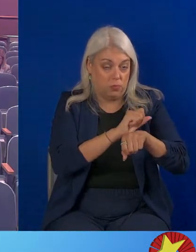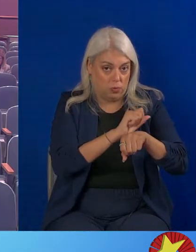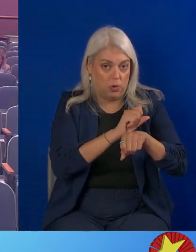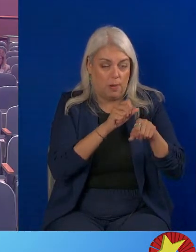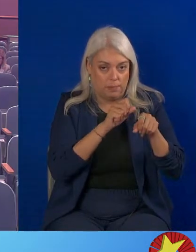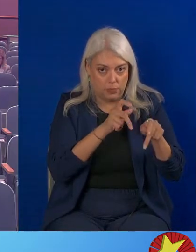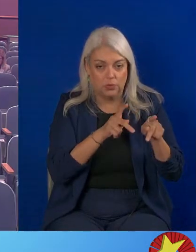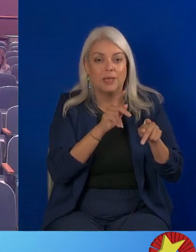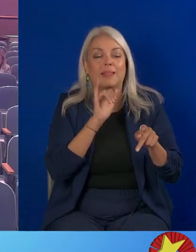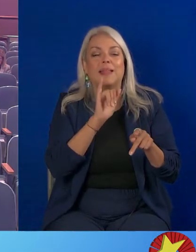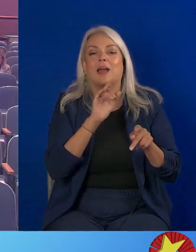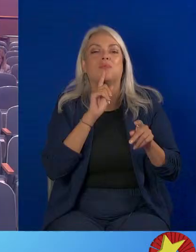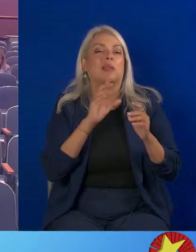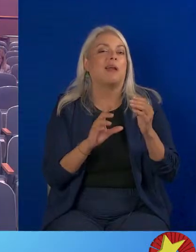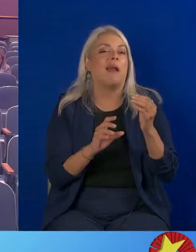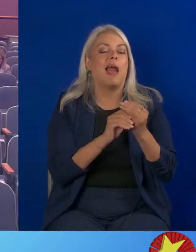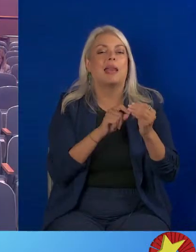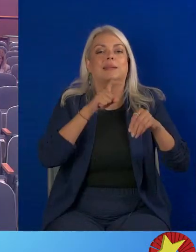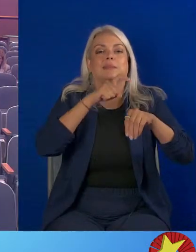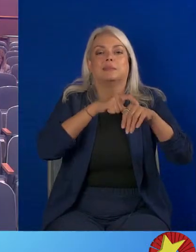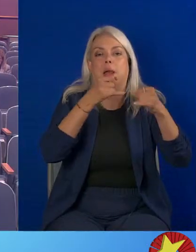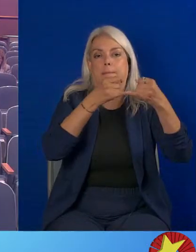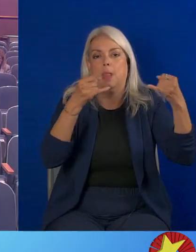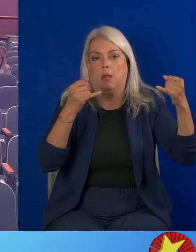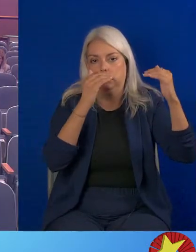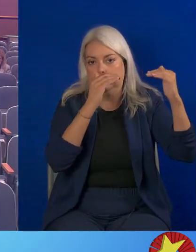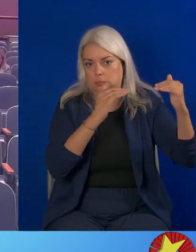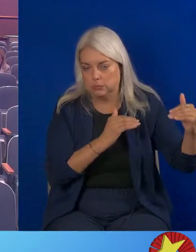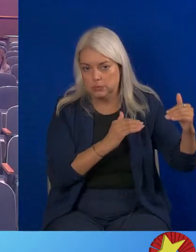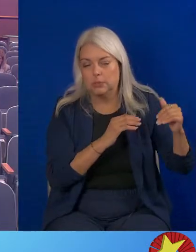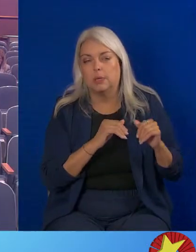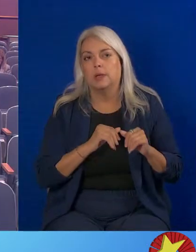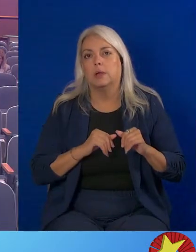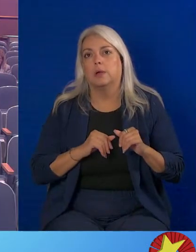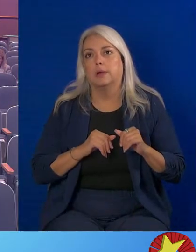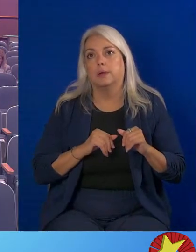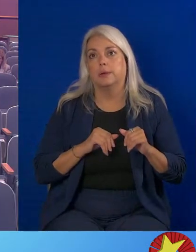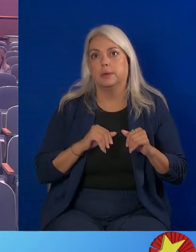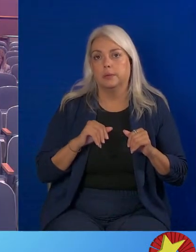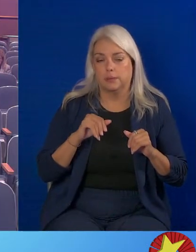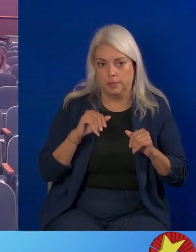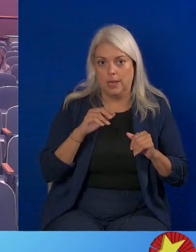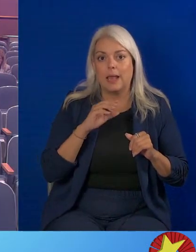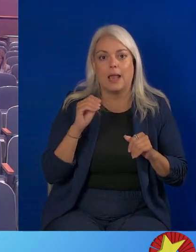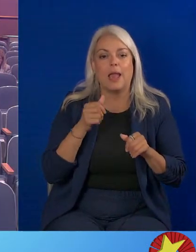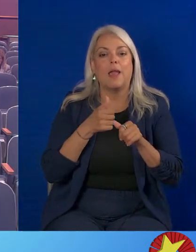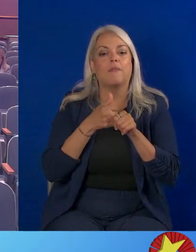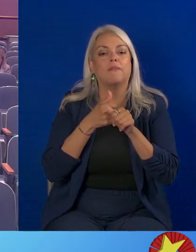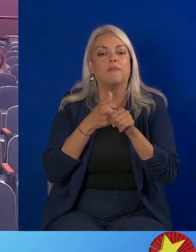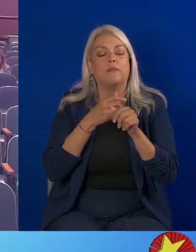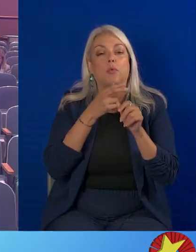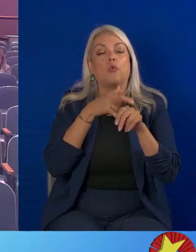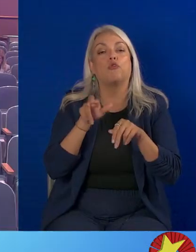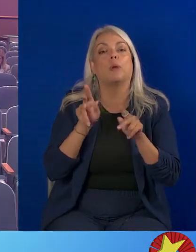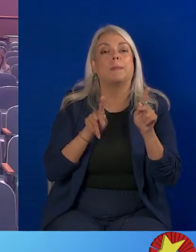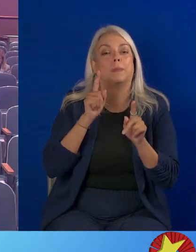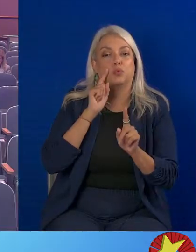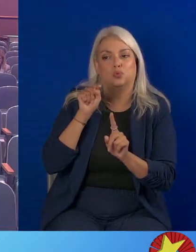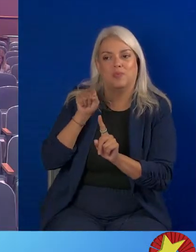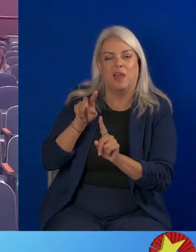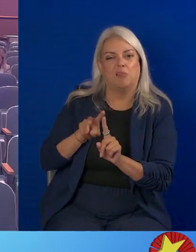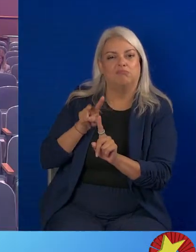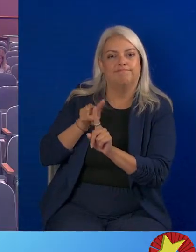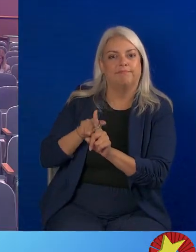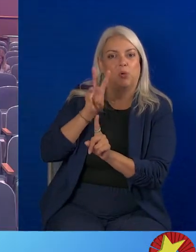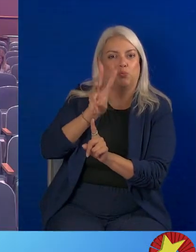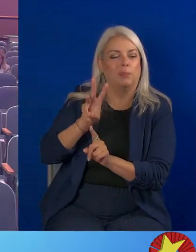adding the timelines and also referring to the complaints portal that we